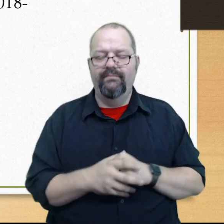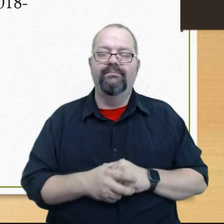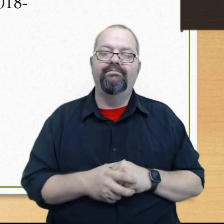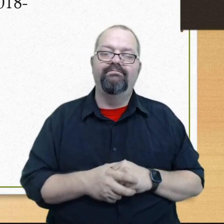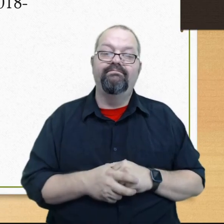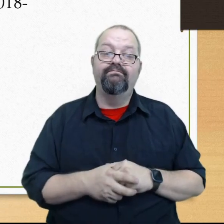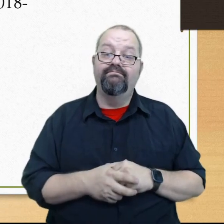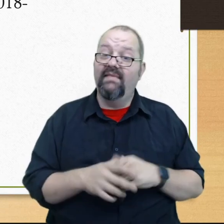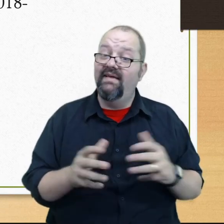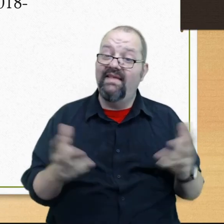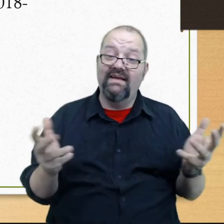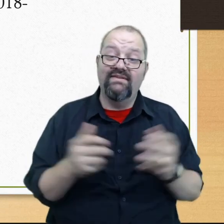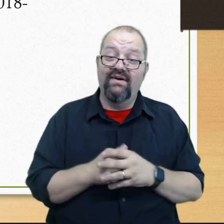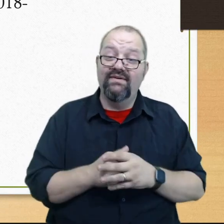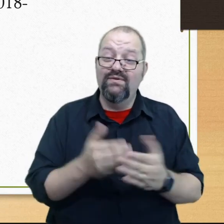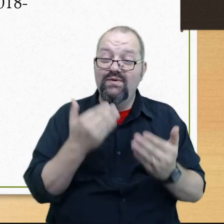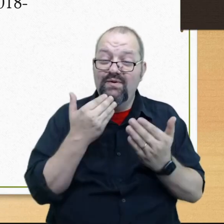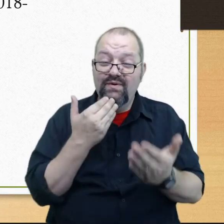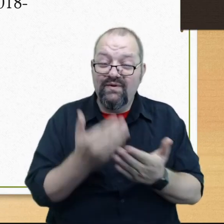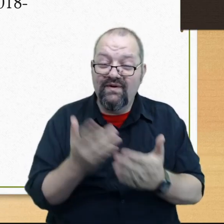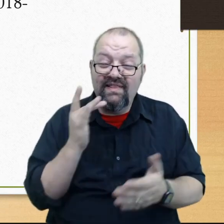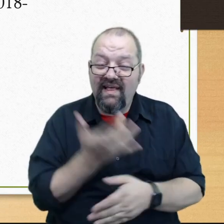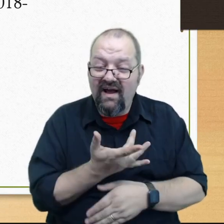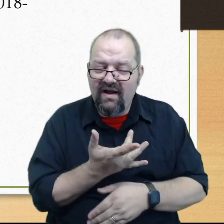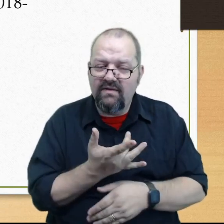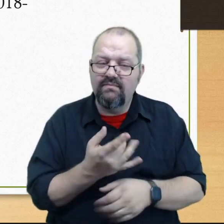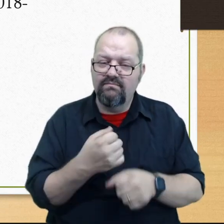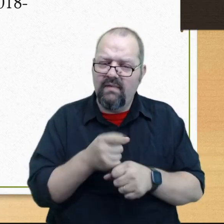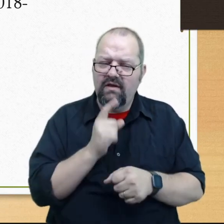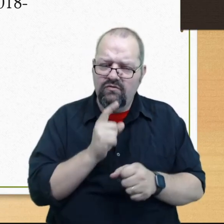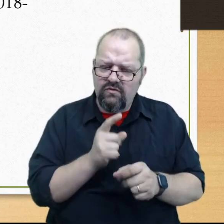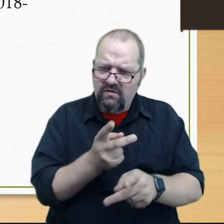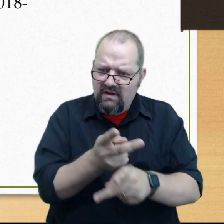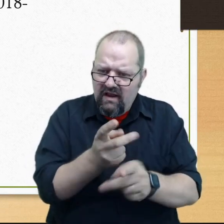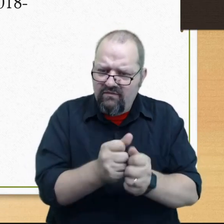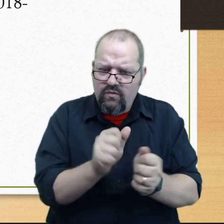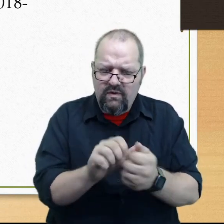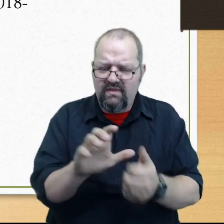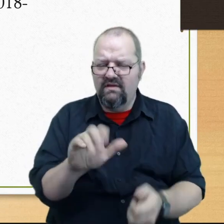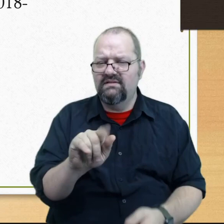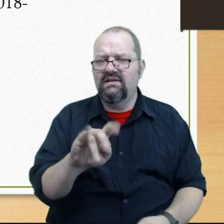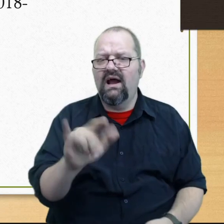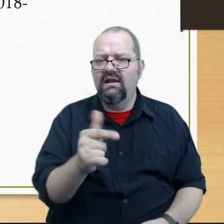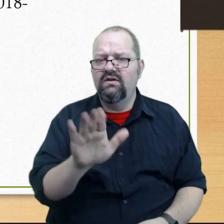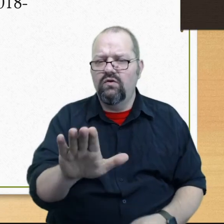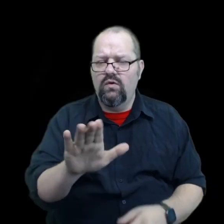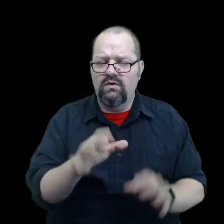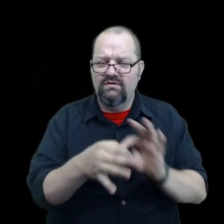That's it. Good luck, be diligent in citing your sources, and have a great semester.